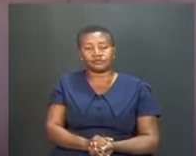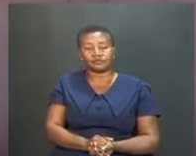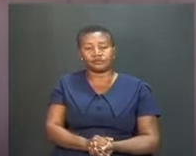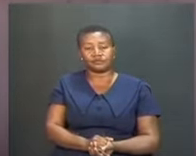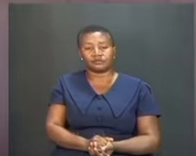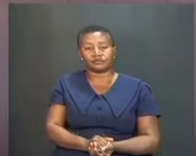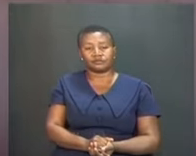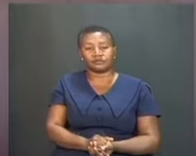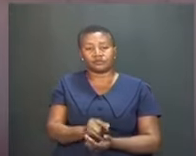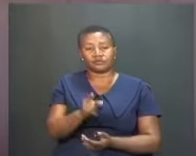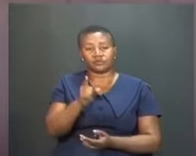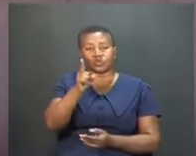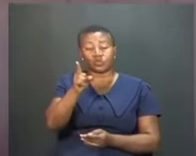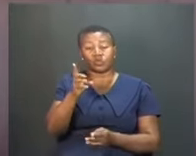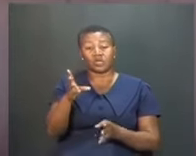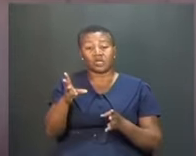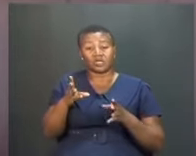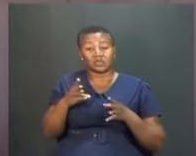you admitted a motion,